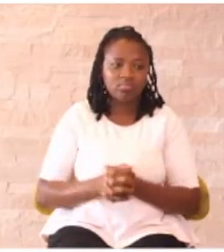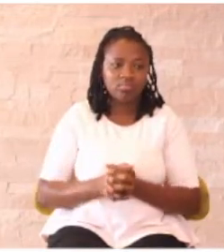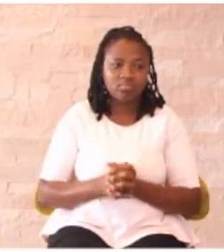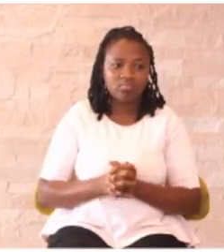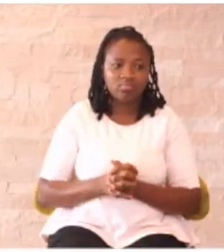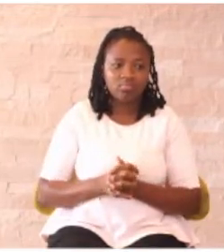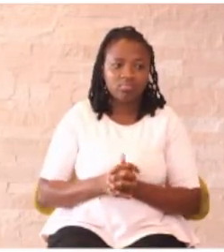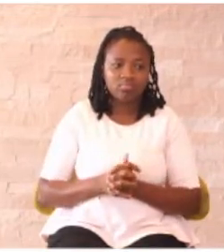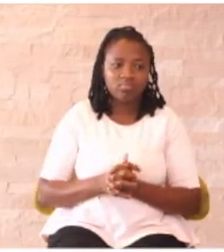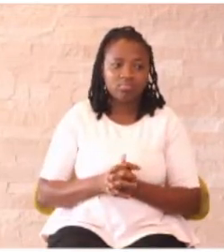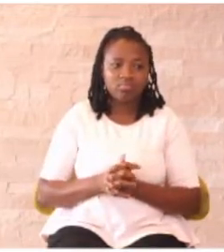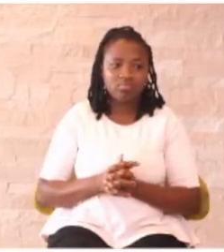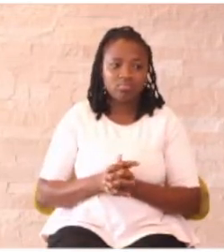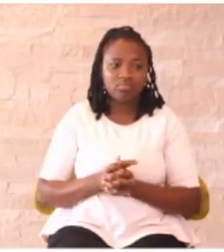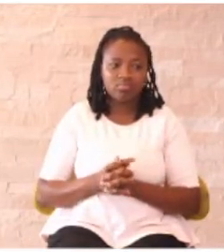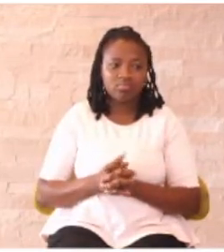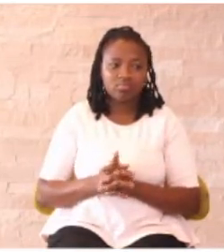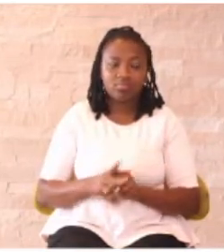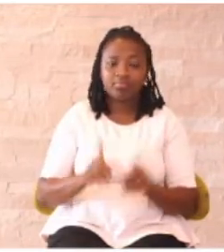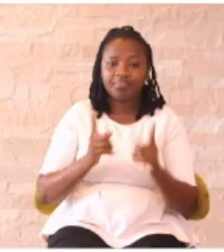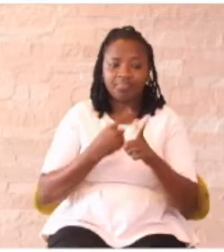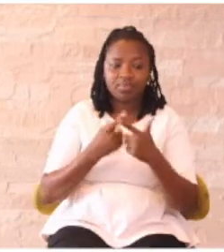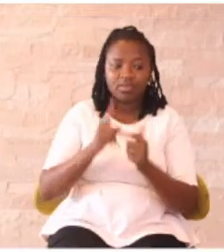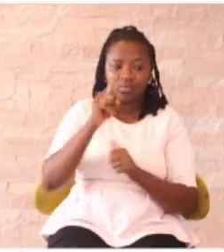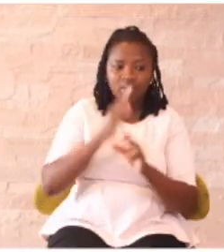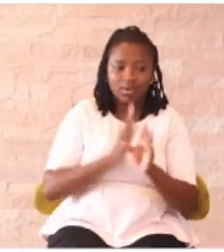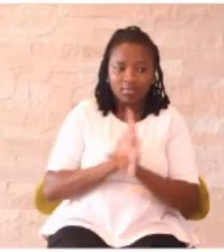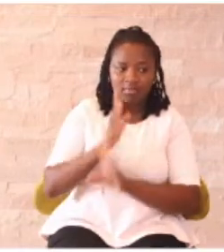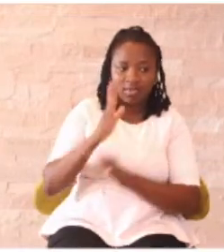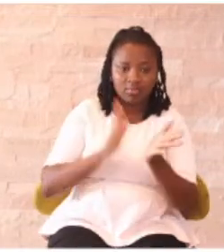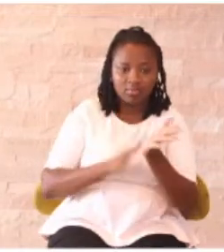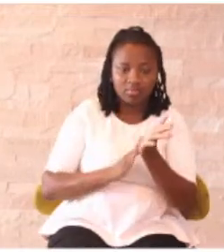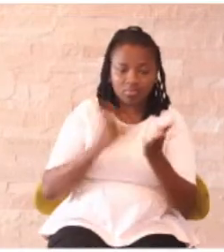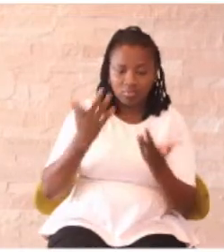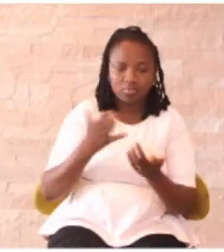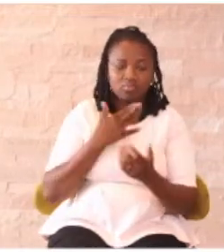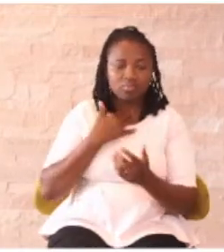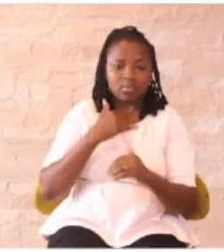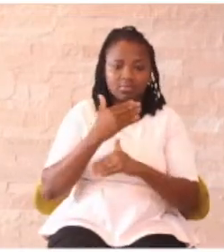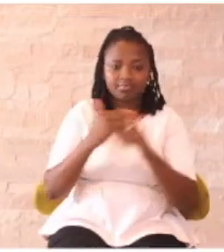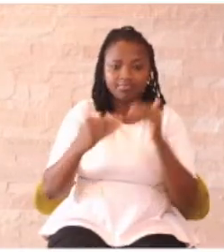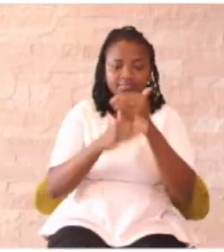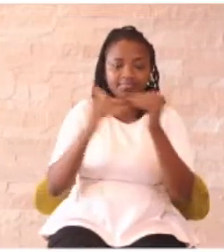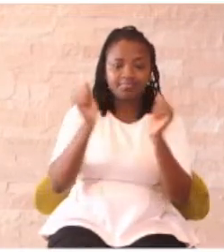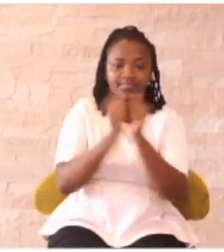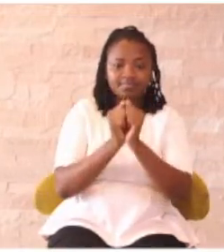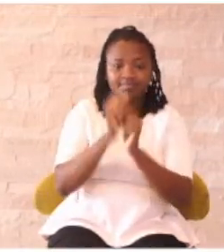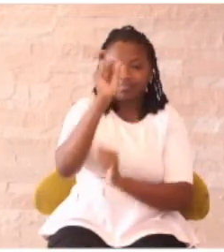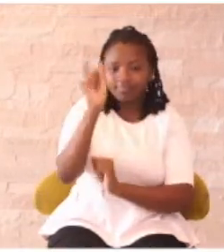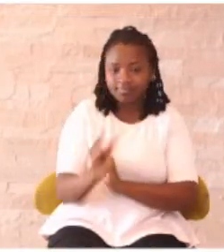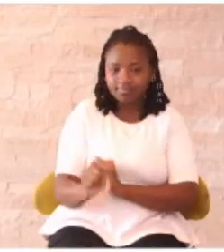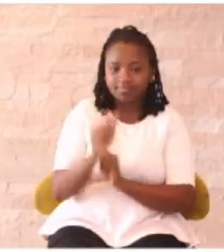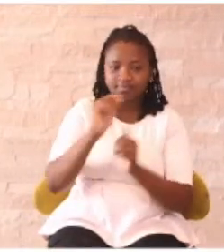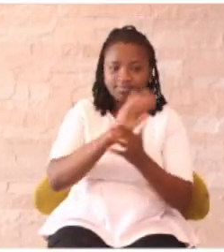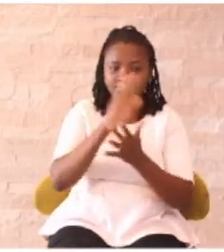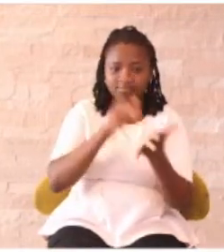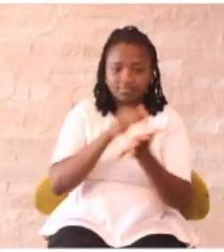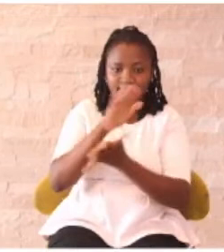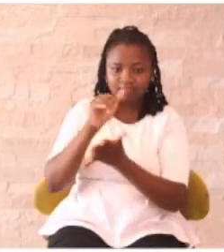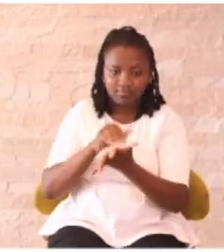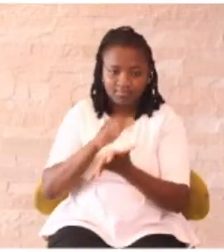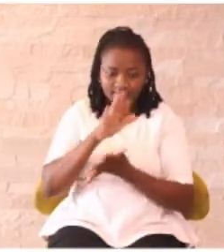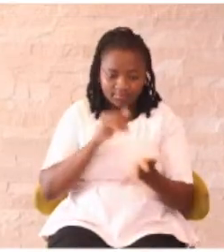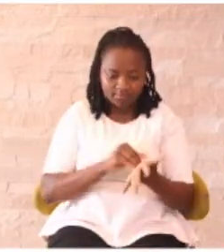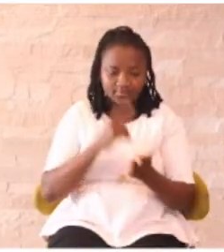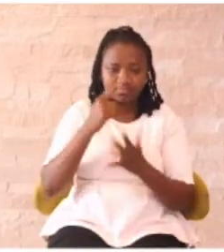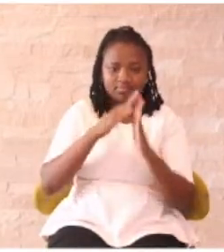the key the key recommendation that we put forward was the construction of at least 10 regional GBV shelters in Uganda, and it